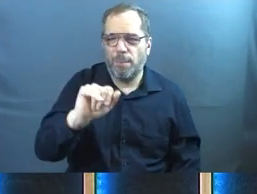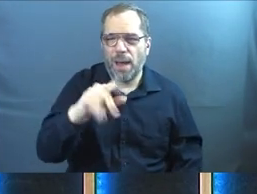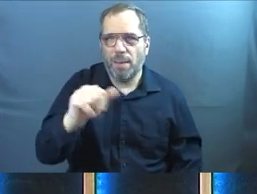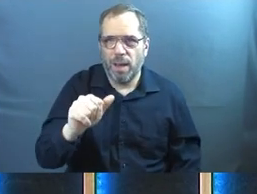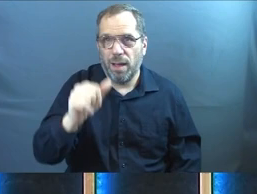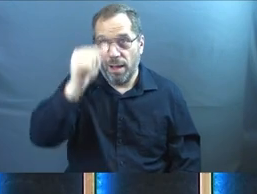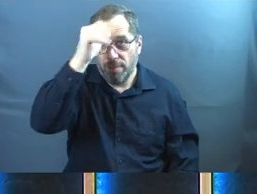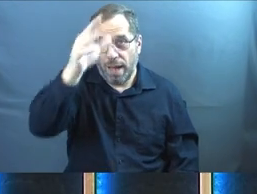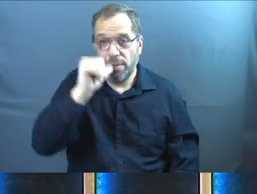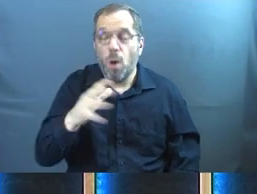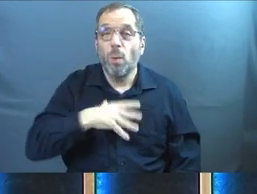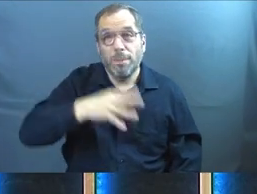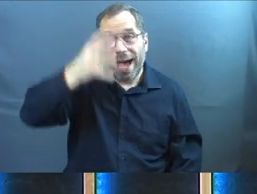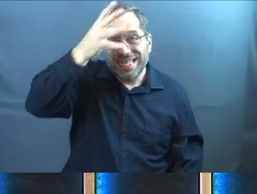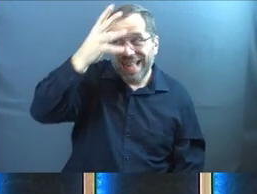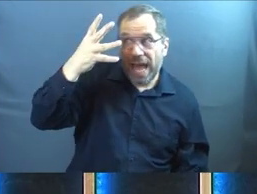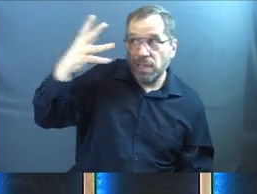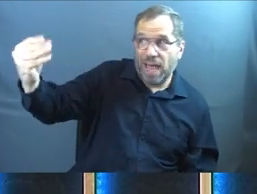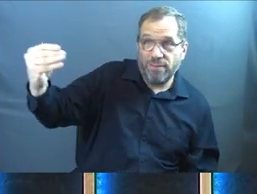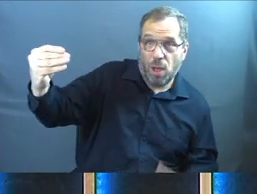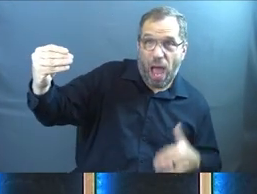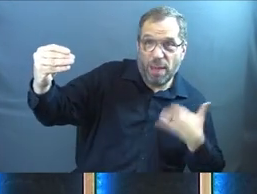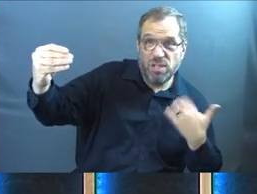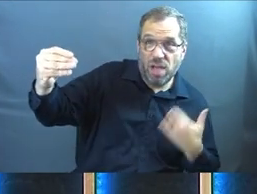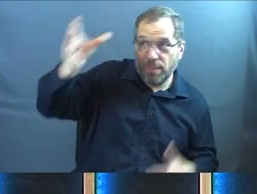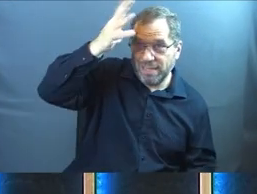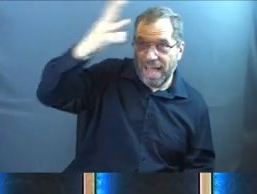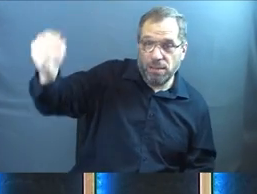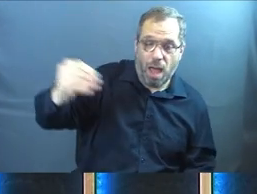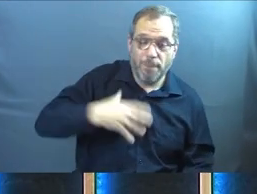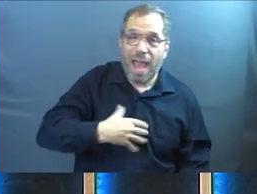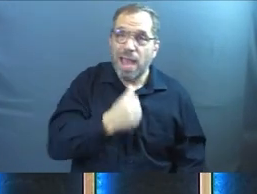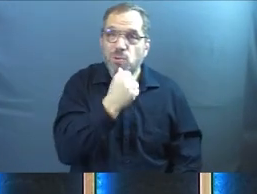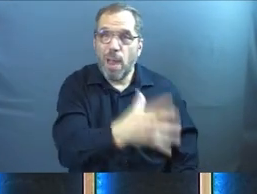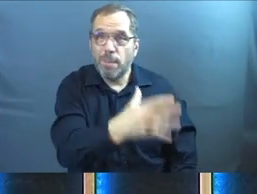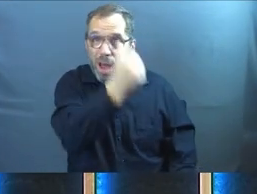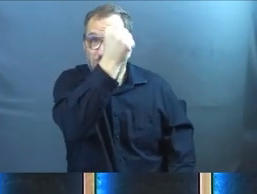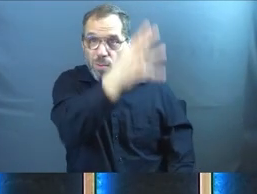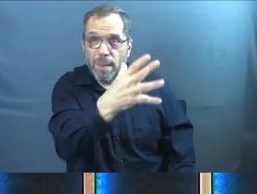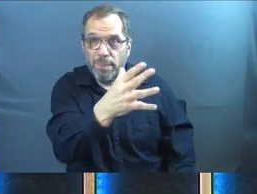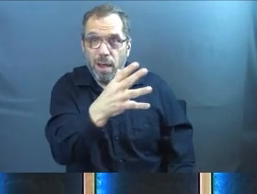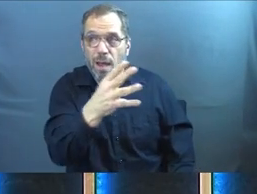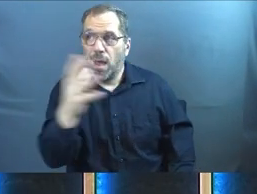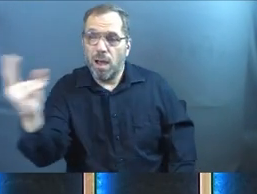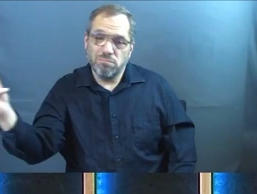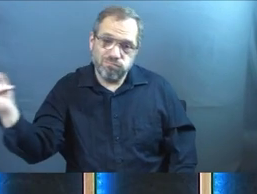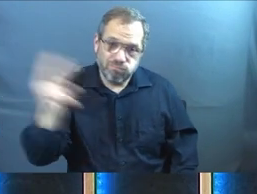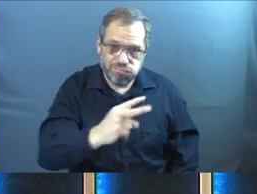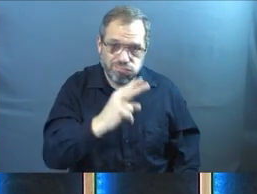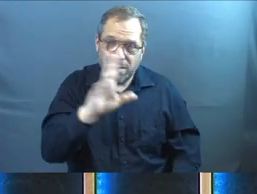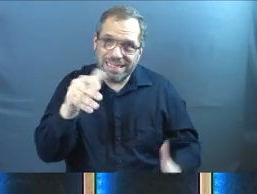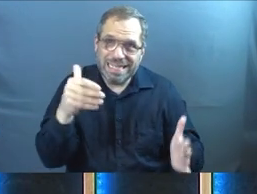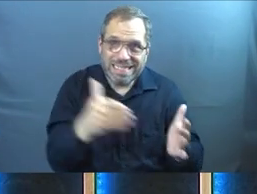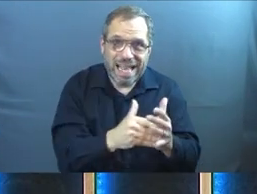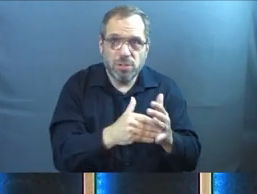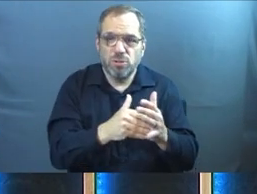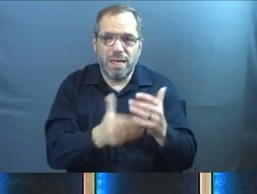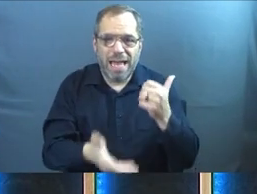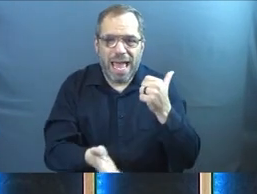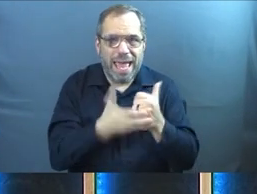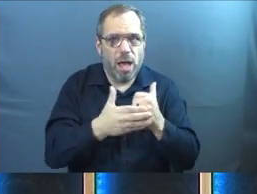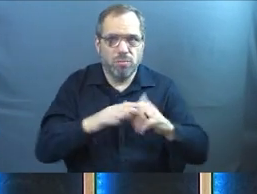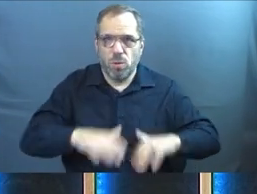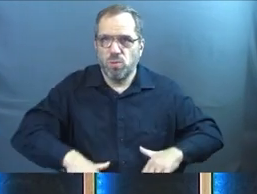And when my dad left our home when I was really young, Grandma and Grandpa ran right into the center of things and